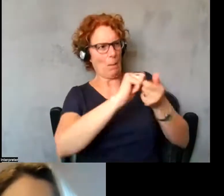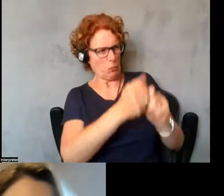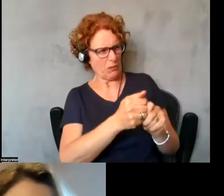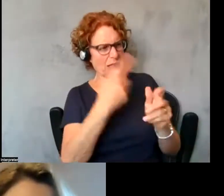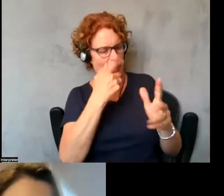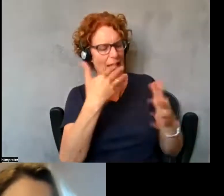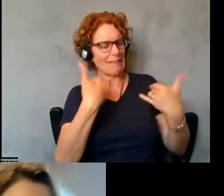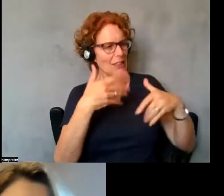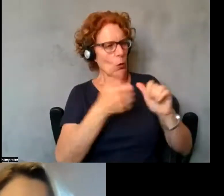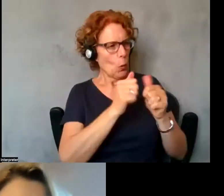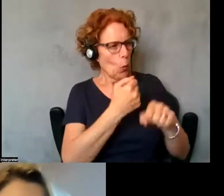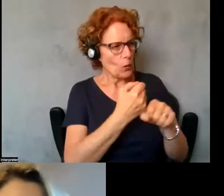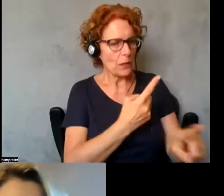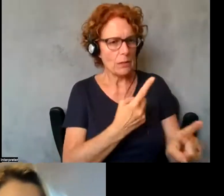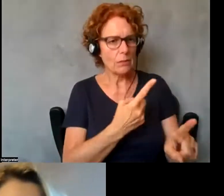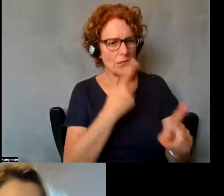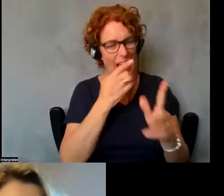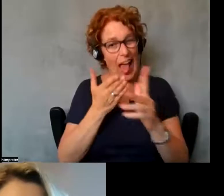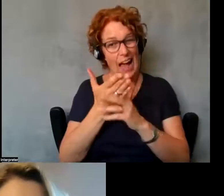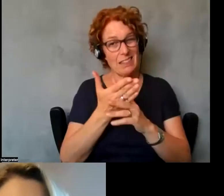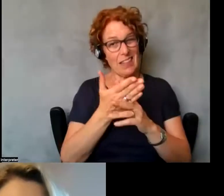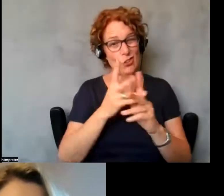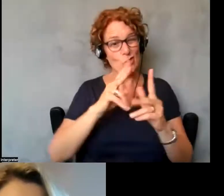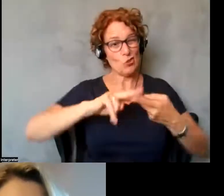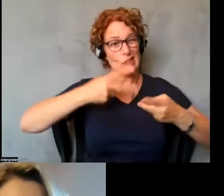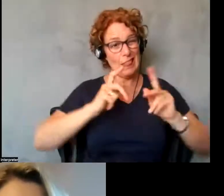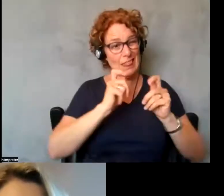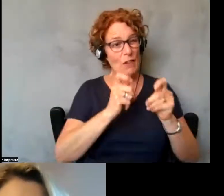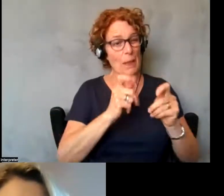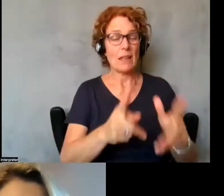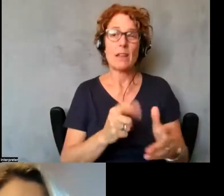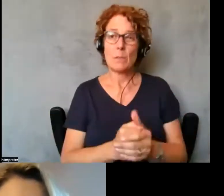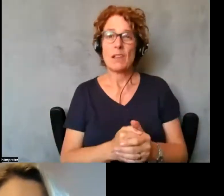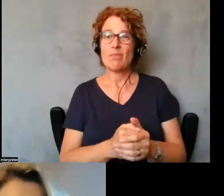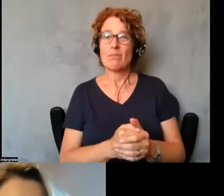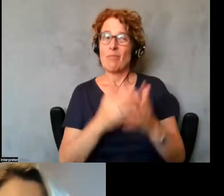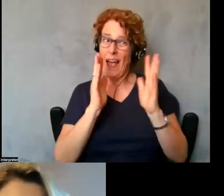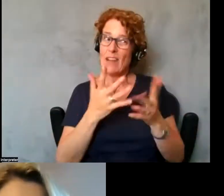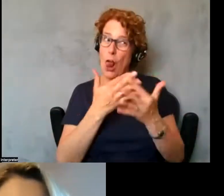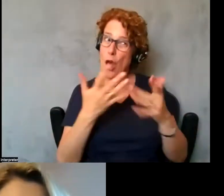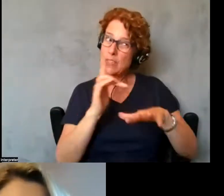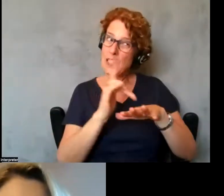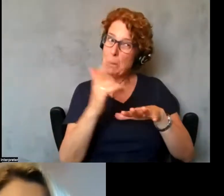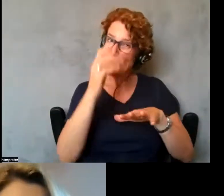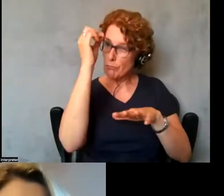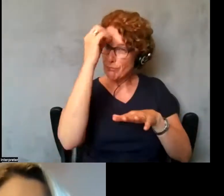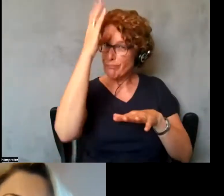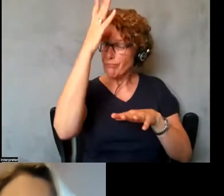the gene therapy. But it's not it's not a decision that's taken lightly, and you have to have a lot of specialists to input into